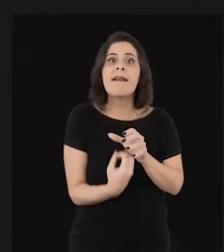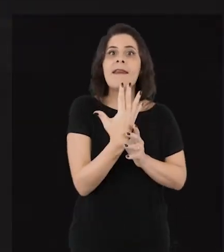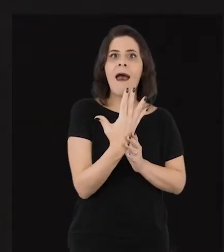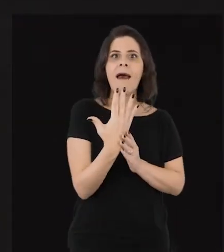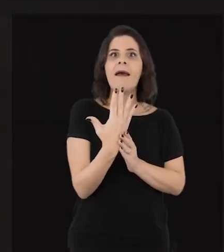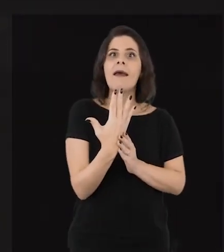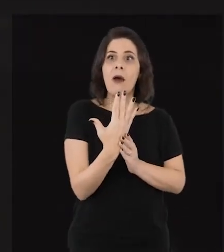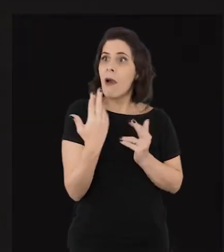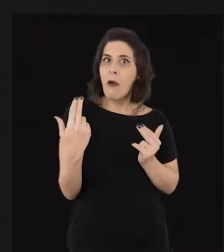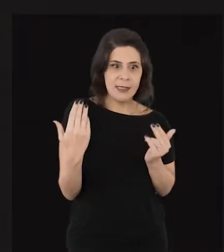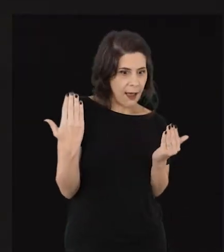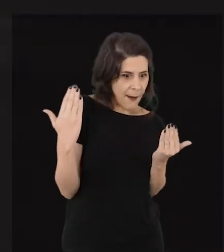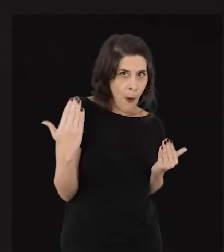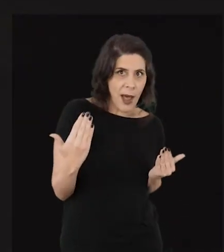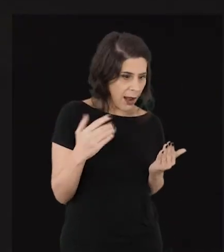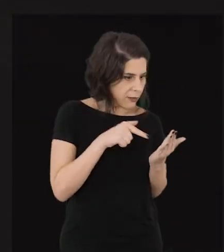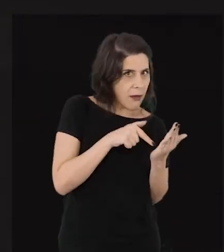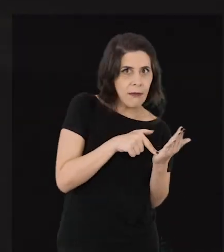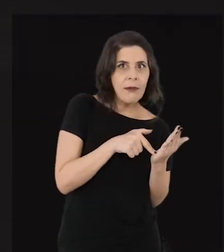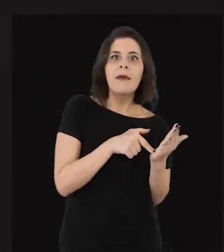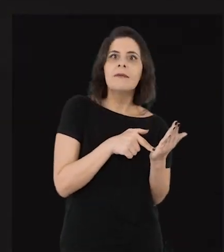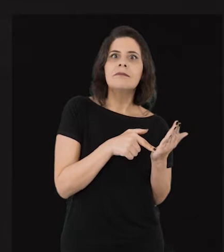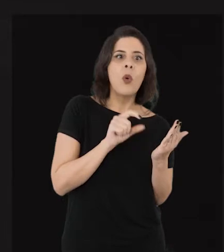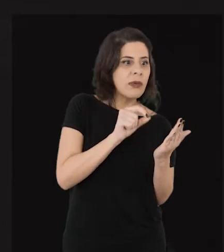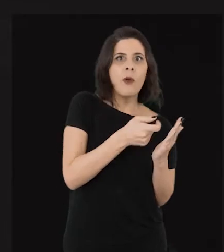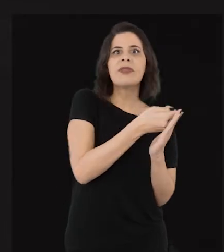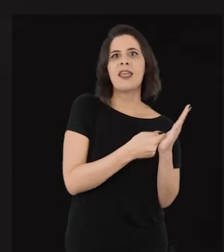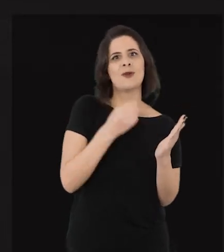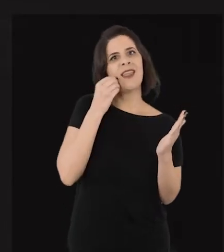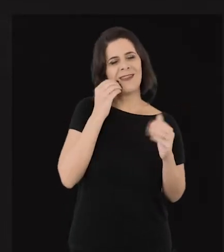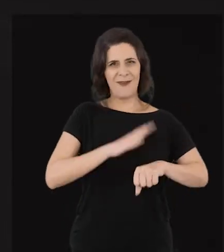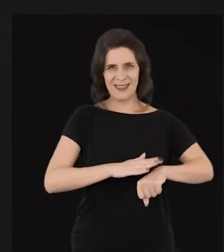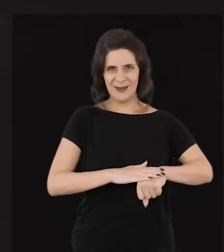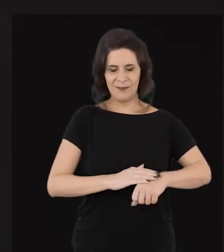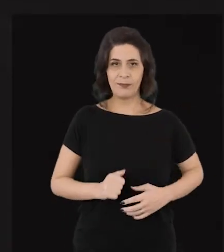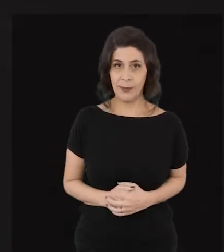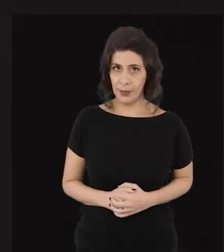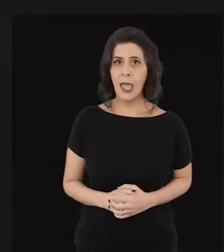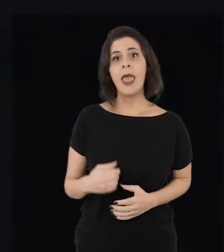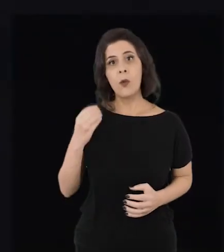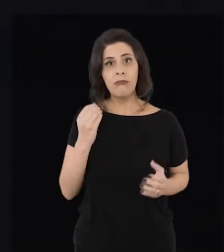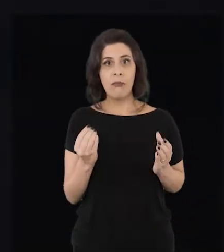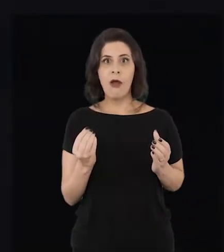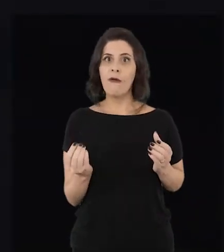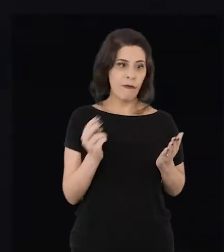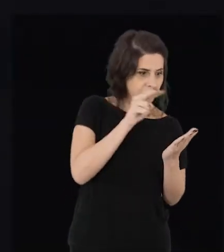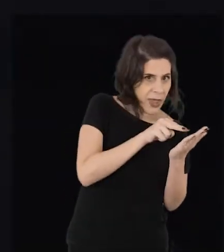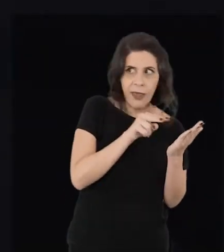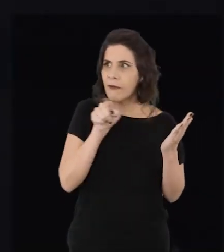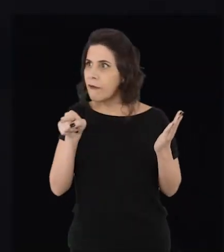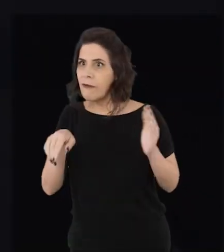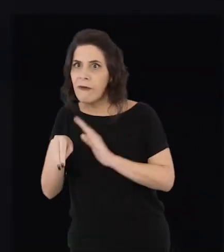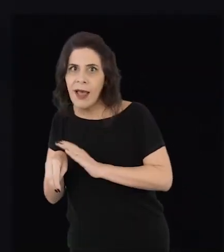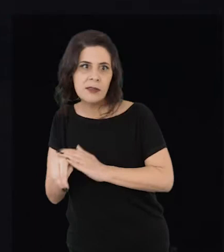analog of what Wittig was trying to do with the text. The reason why I keep going back to it and trying